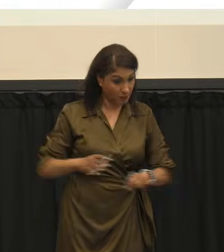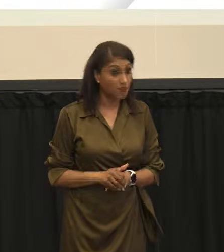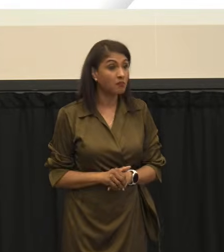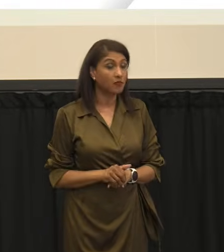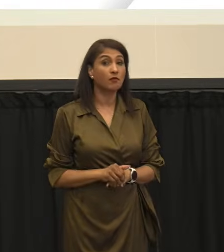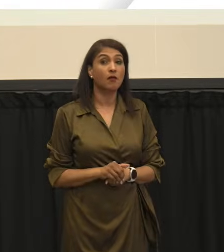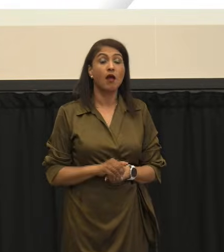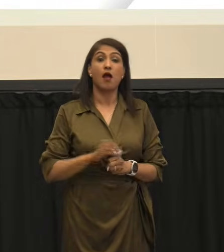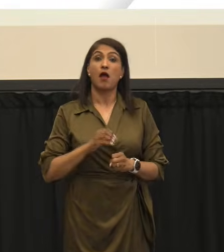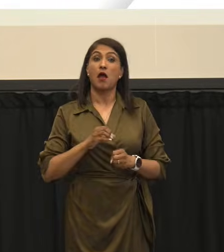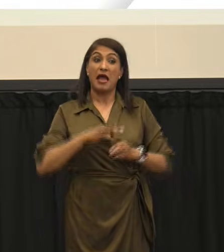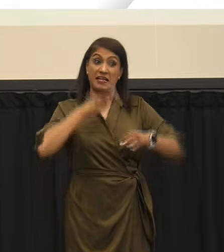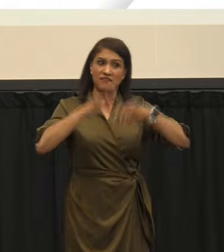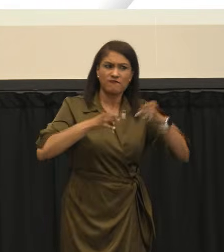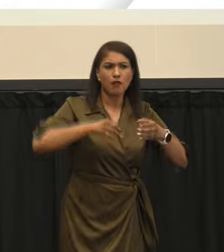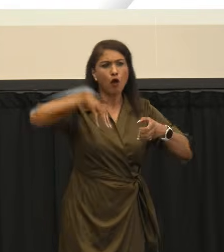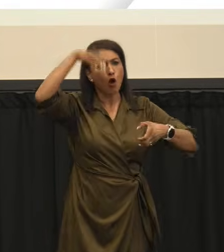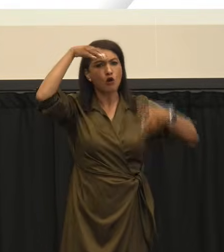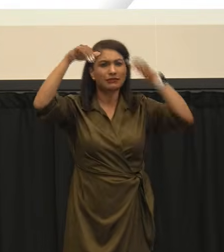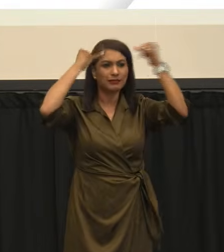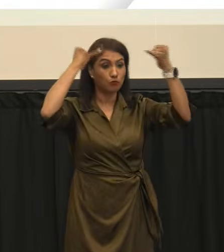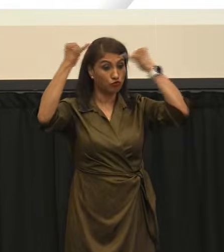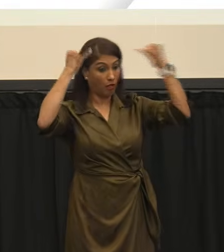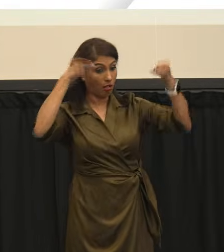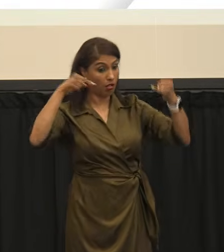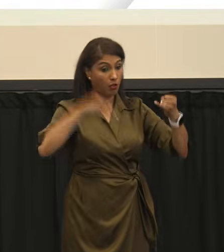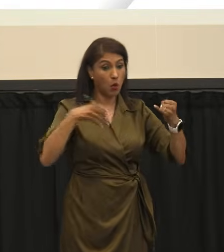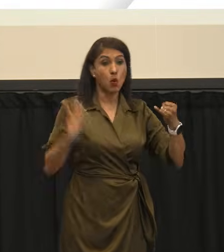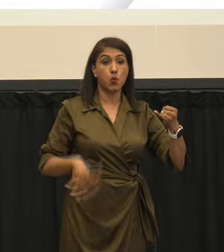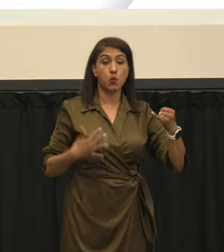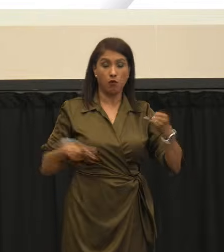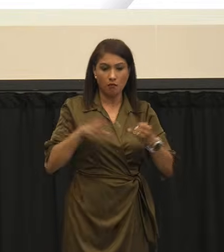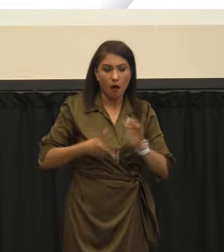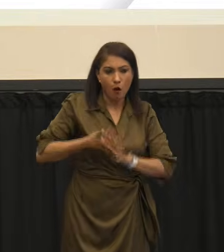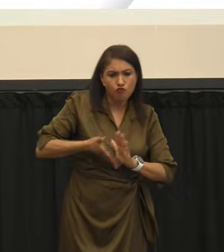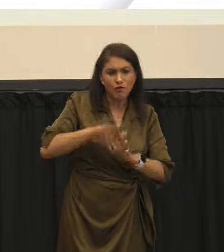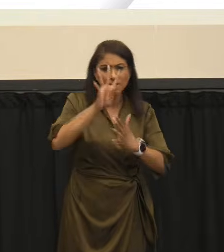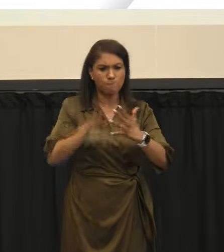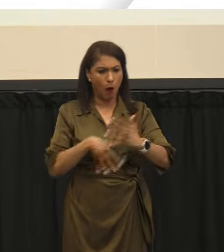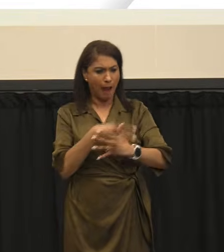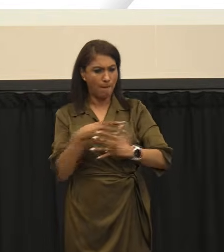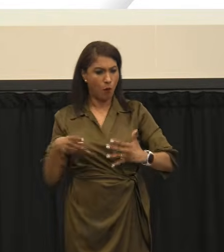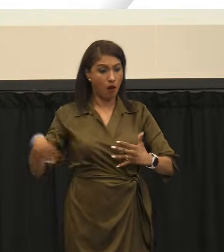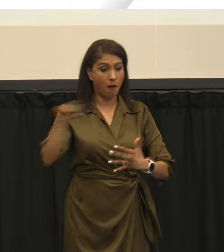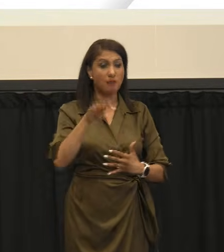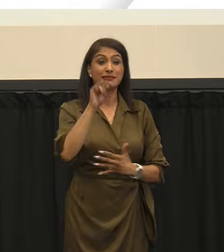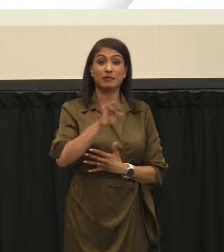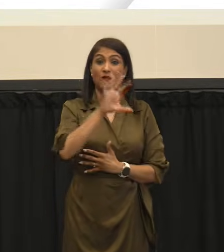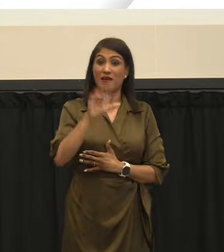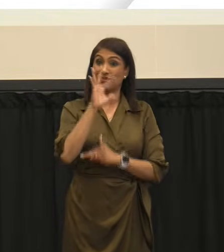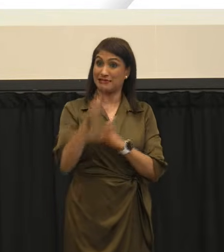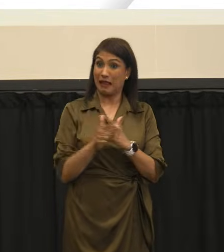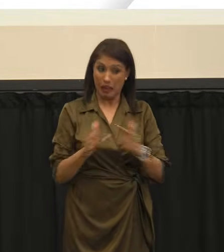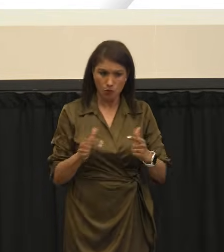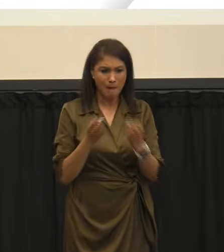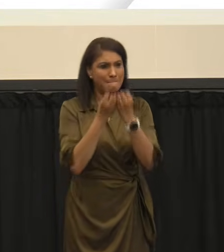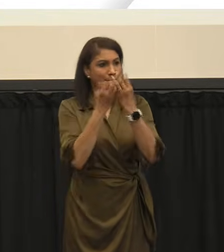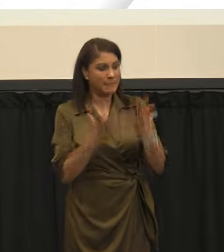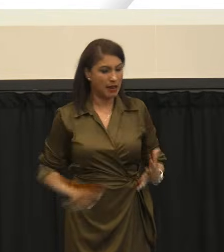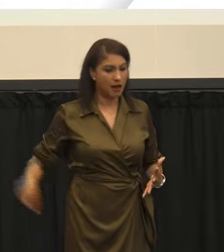we're busy with stakeholder consultations, and finding out what resources there are, and also finding out what concepts and ideas that are already in the